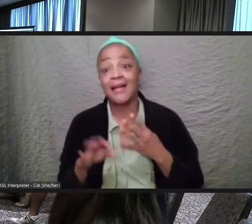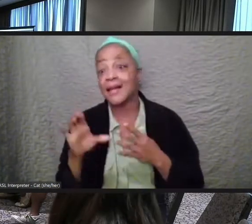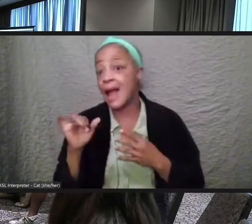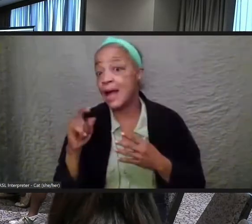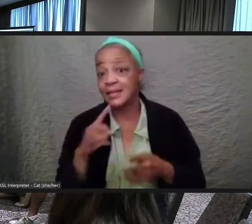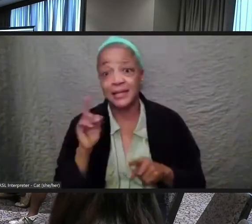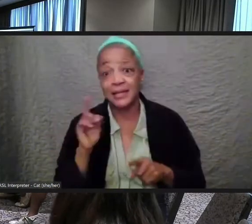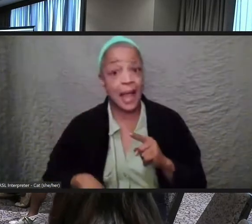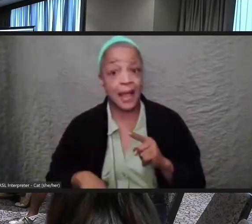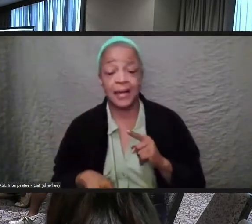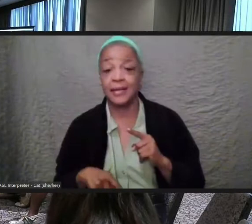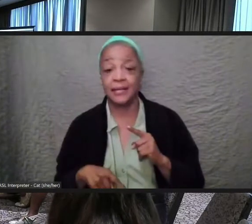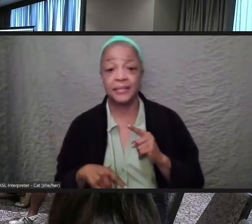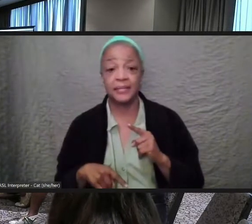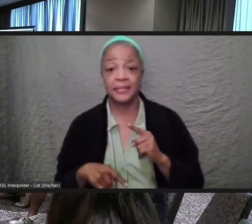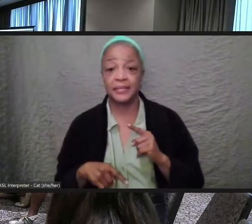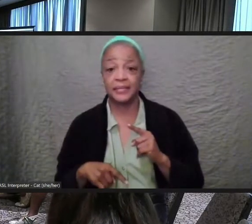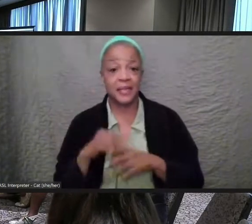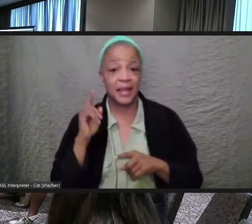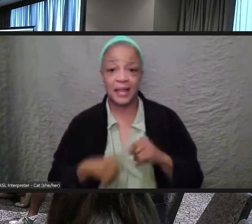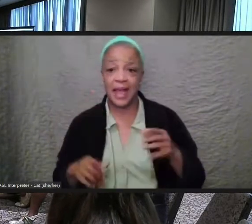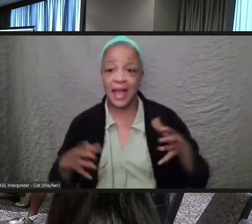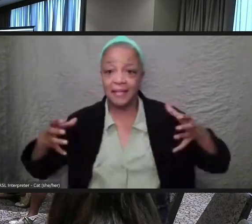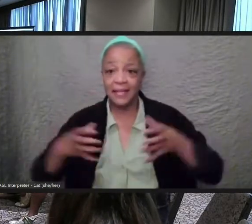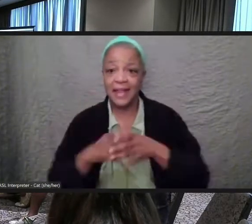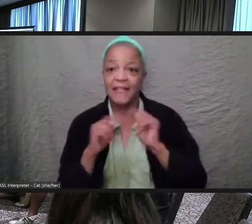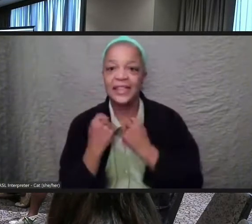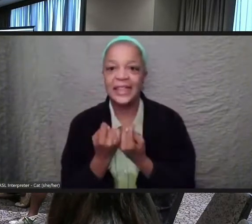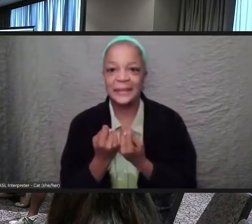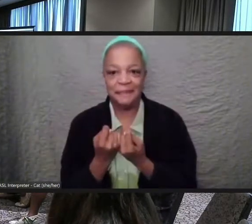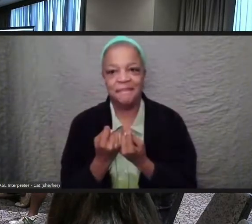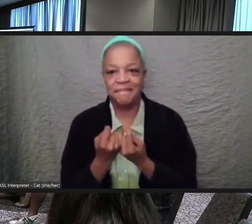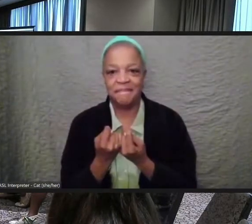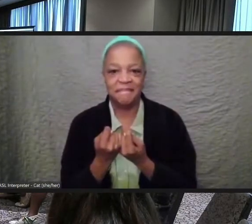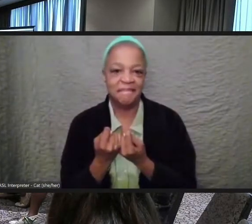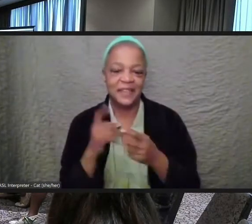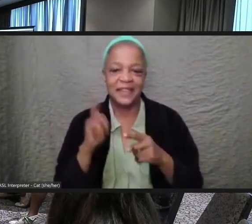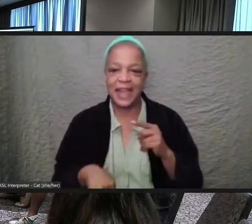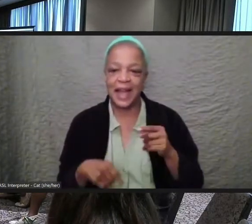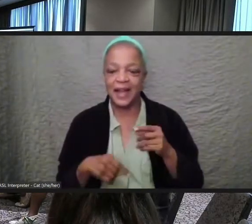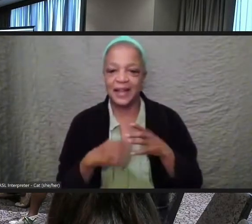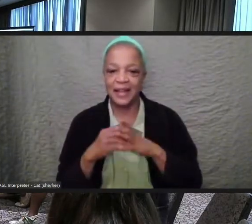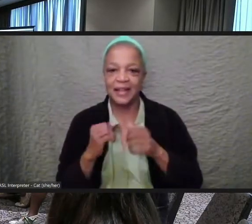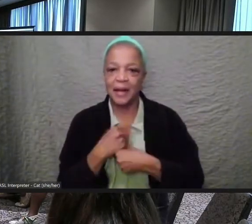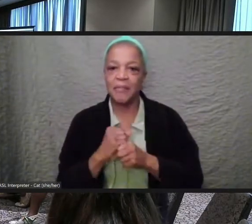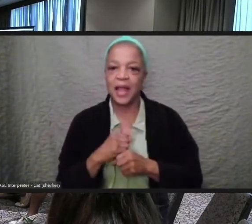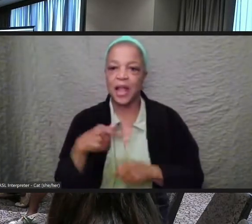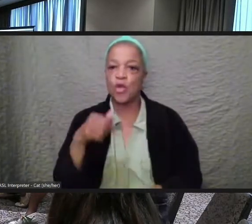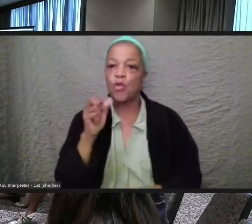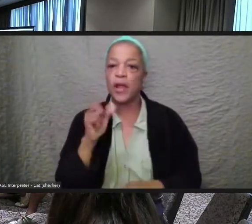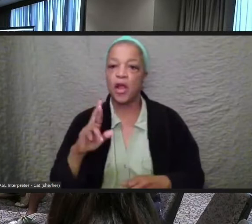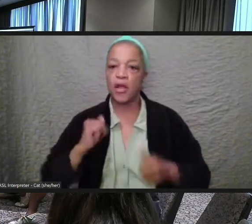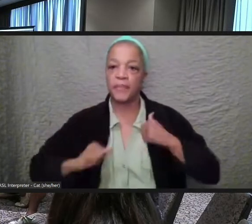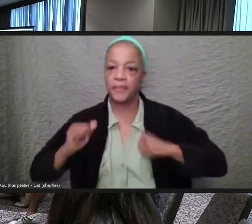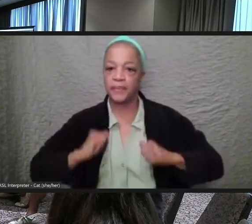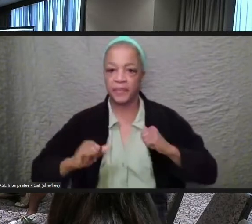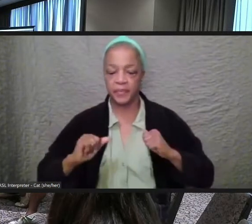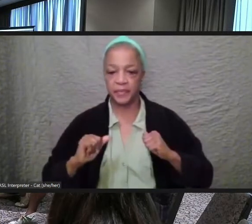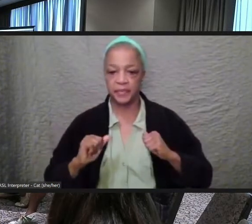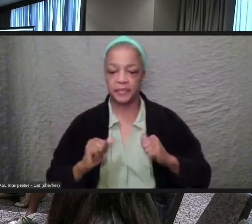something, that they can't, you know, get together a team that can make queer work.